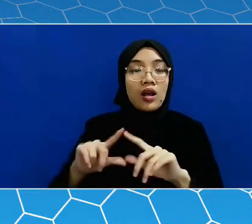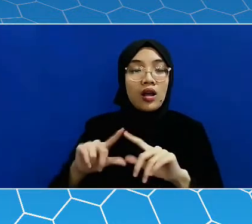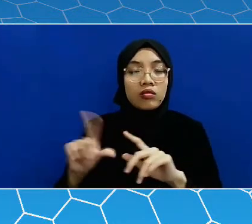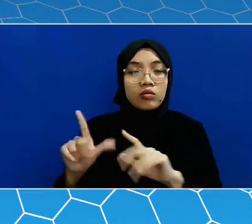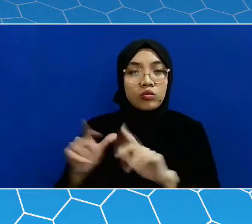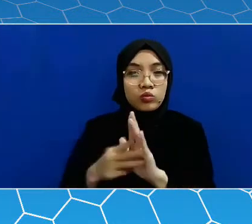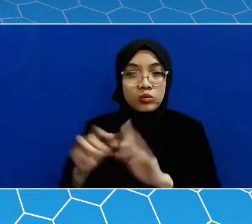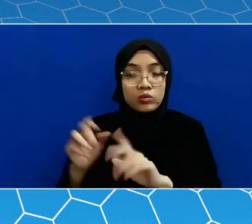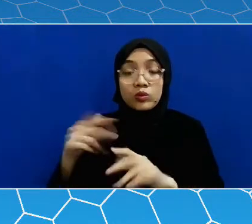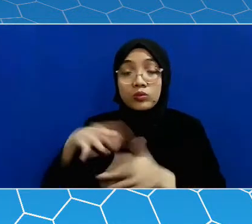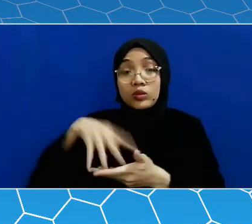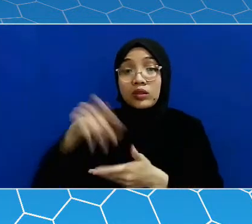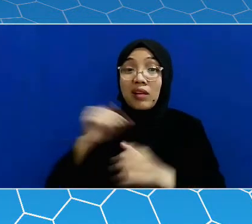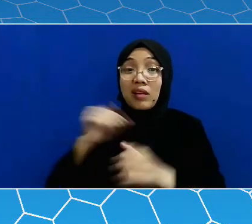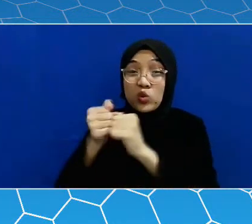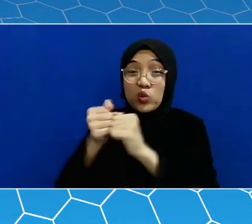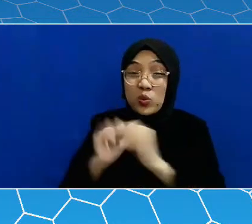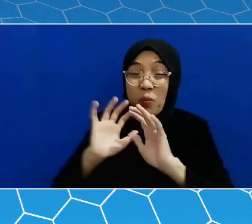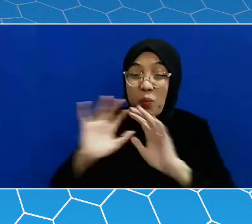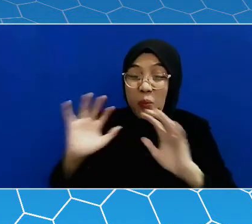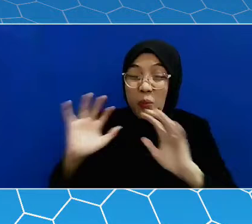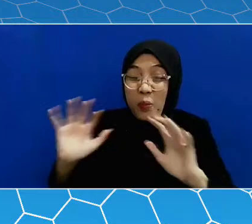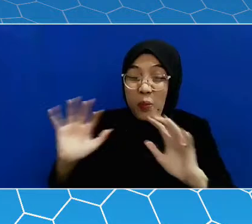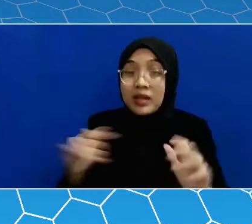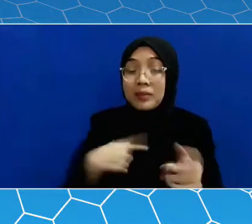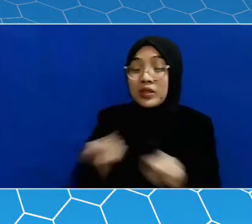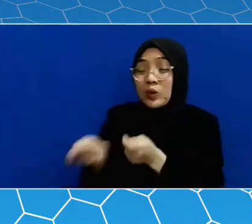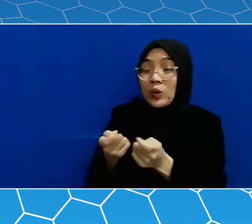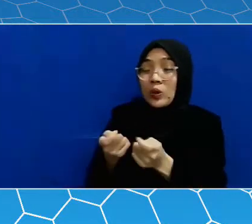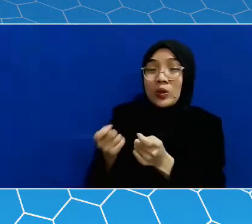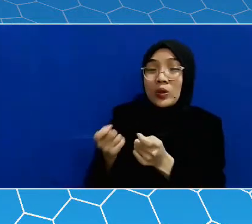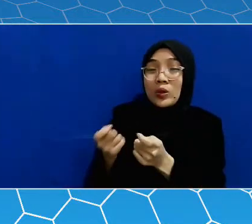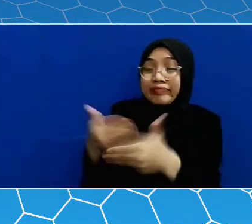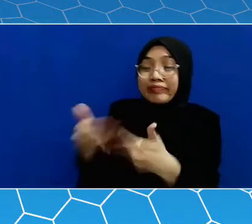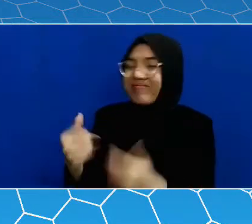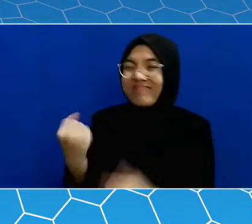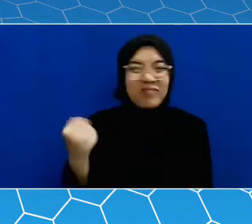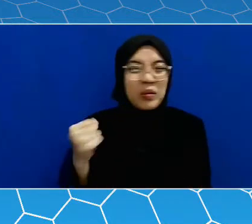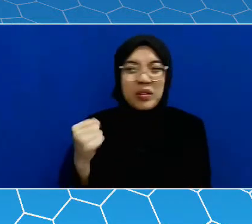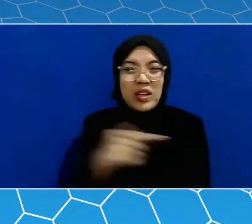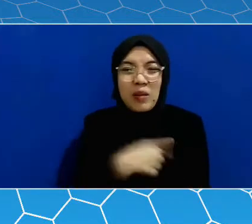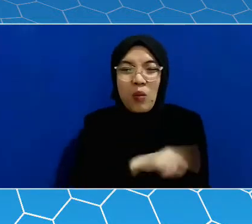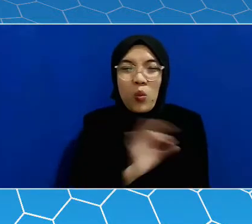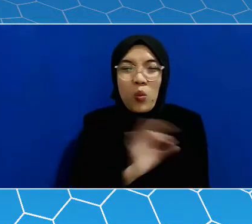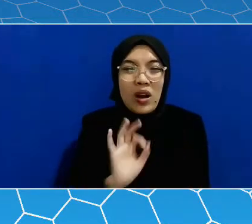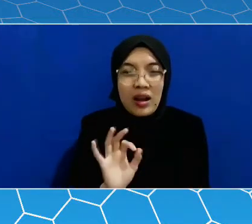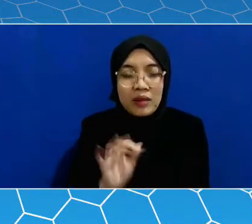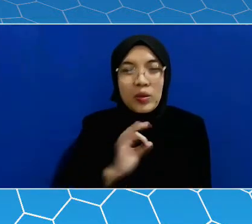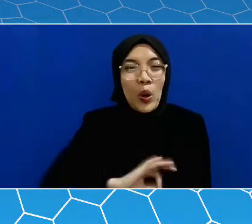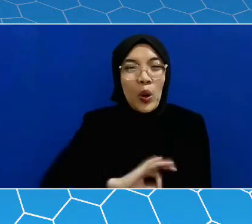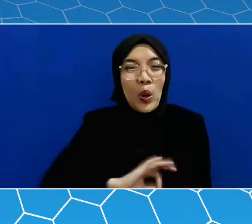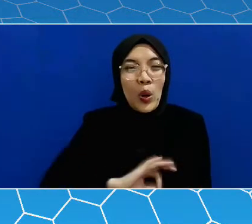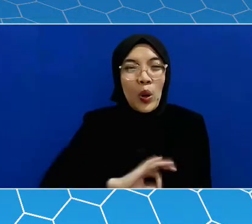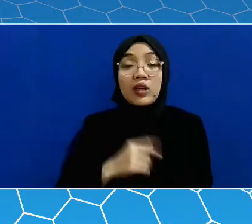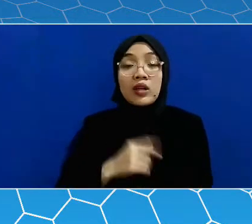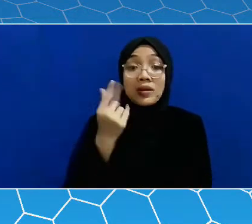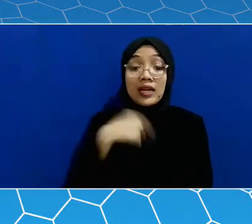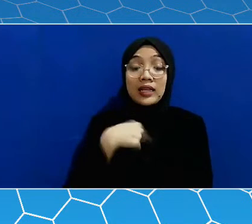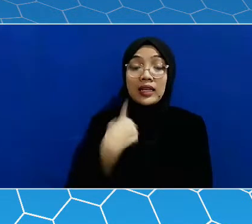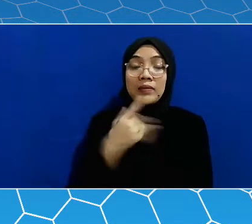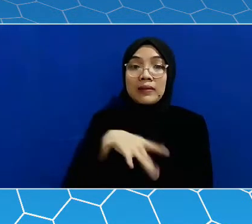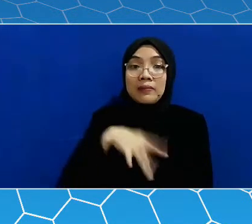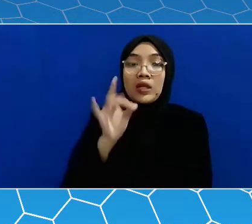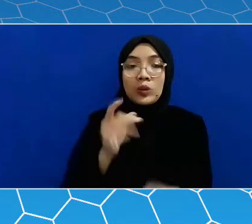to handle some of the cases. Our hospital were selected as hybrid hospital, where we took care